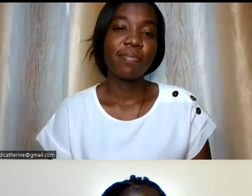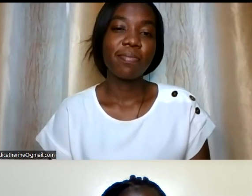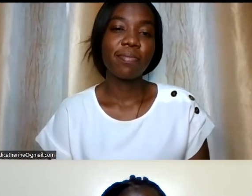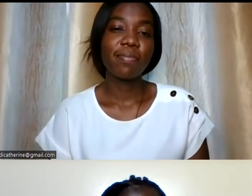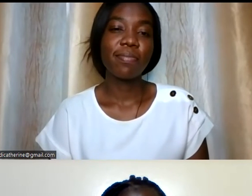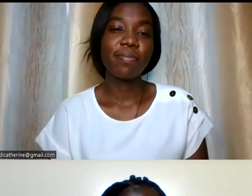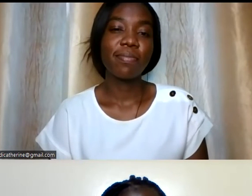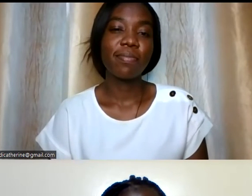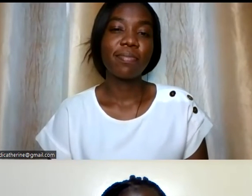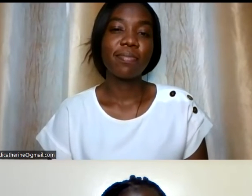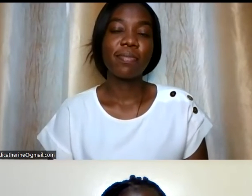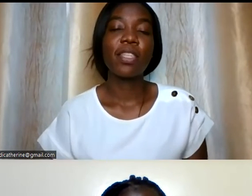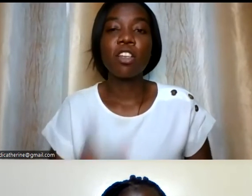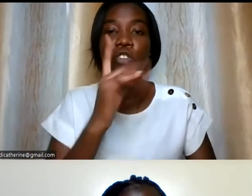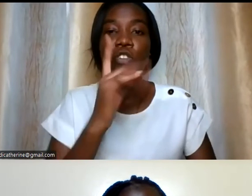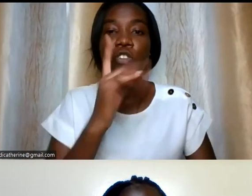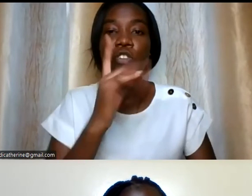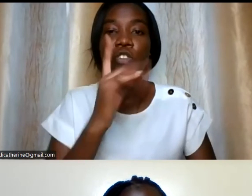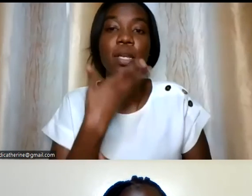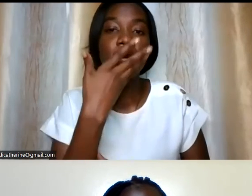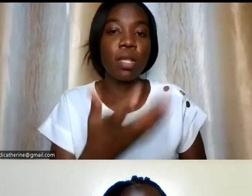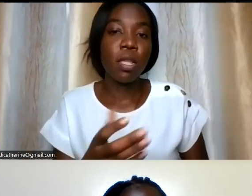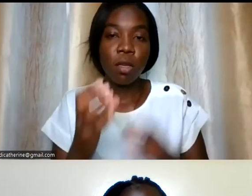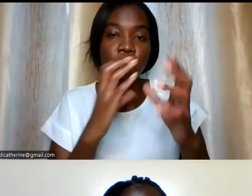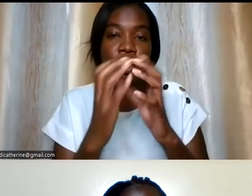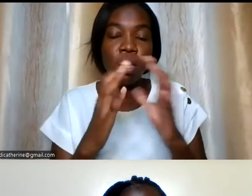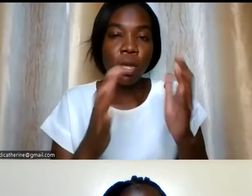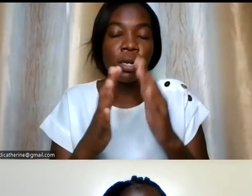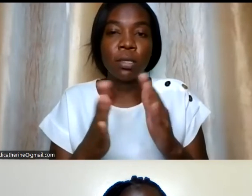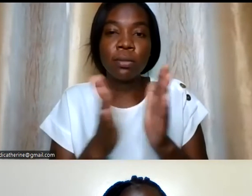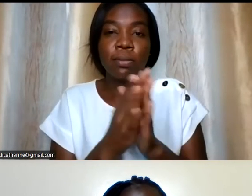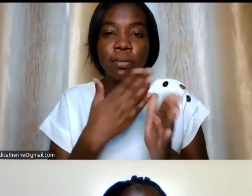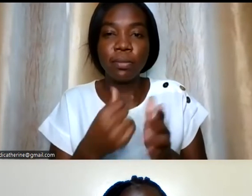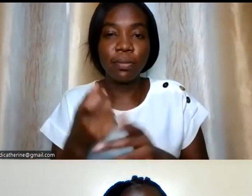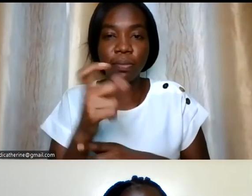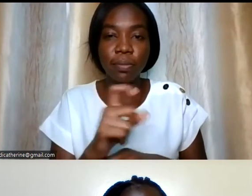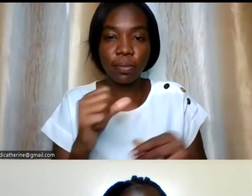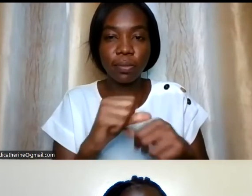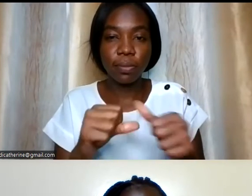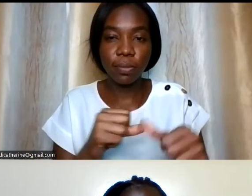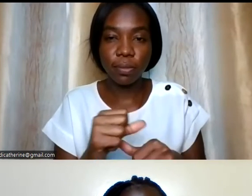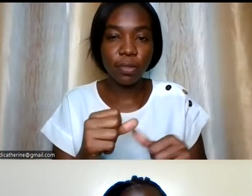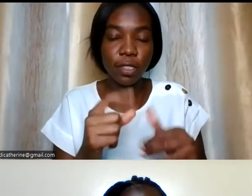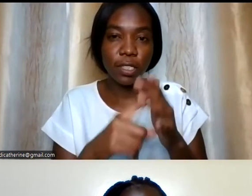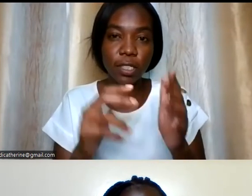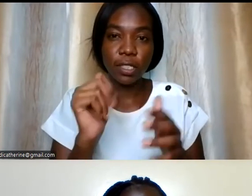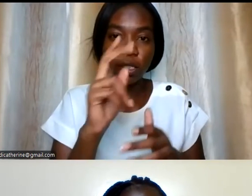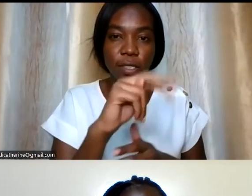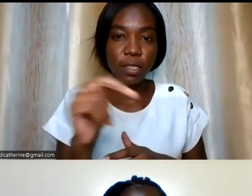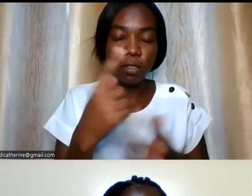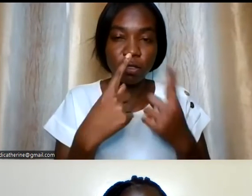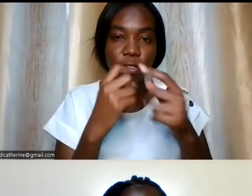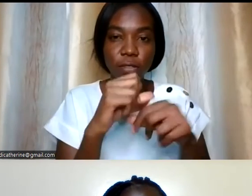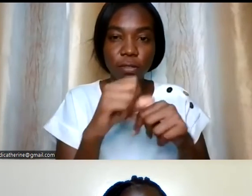Before I respond to the communication component, I want to add on to the aspects of what Anne was talking about. From